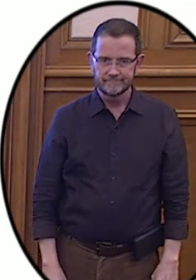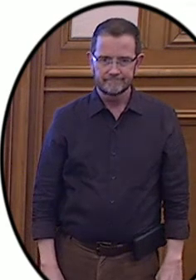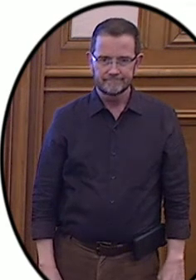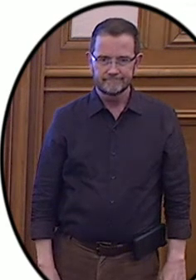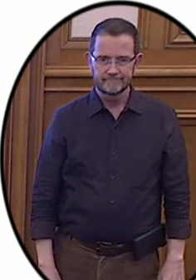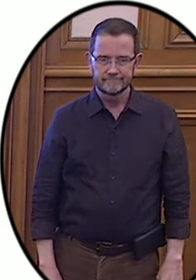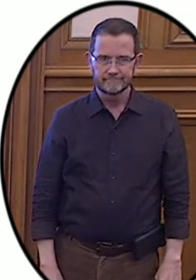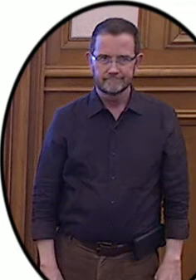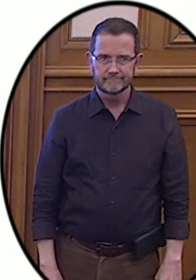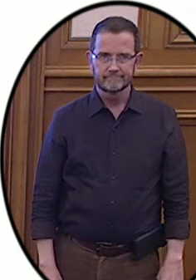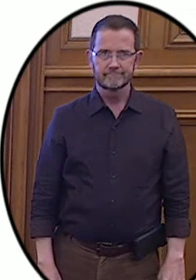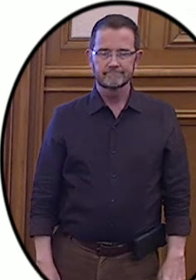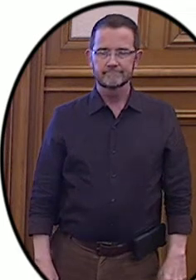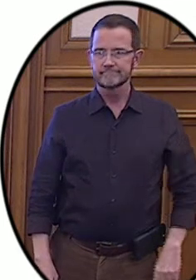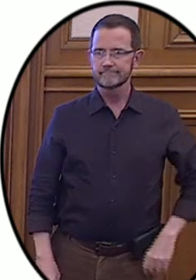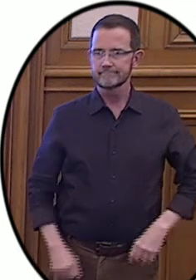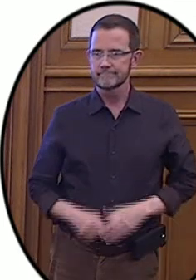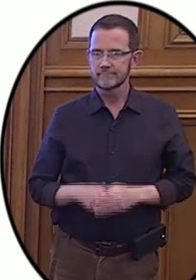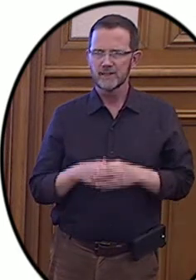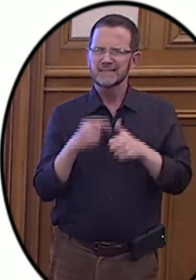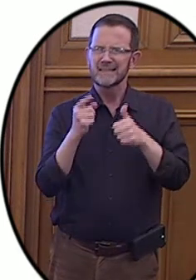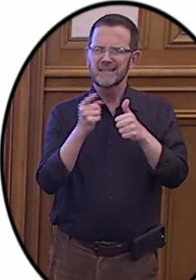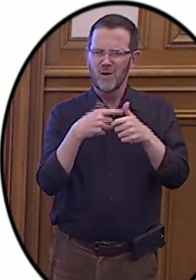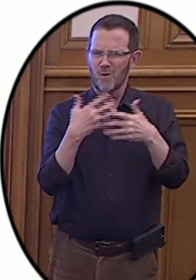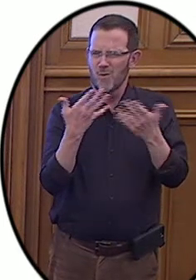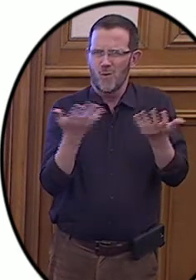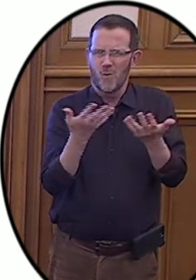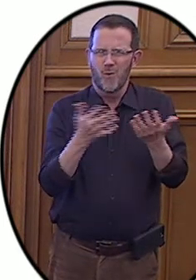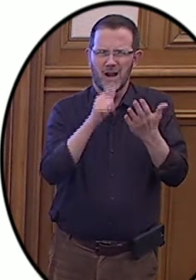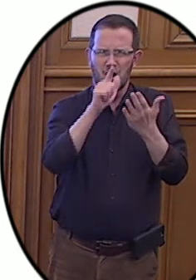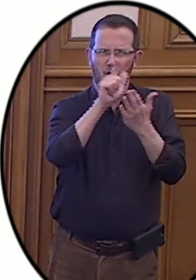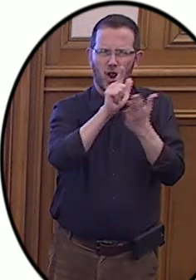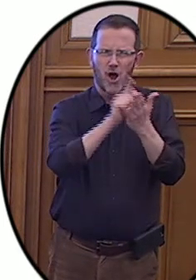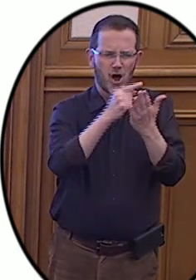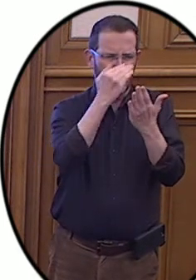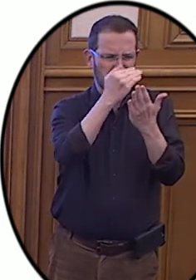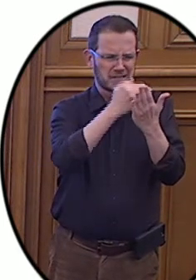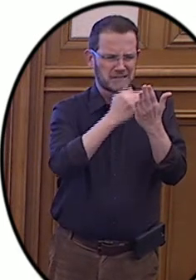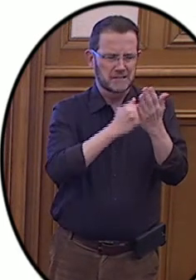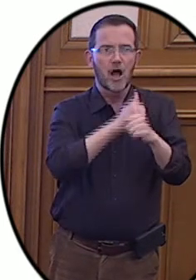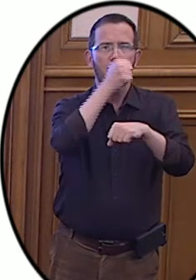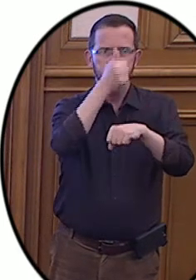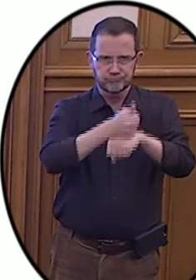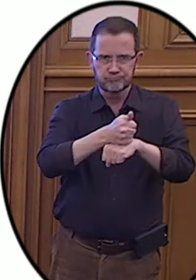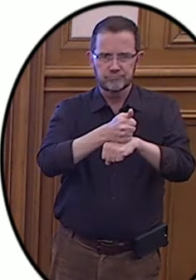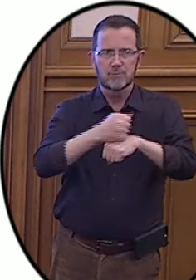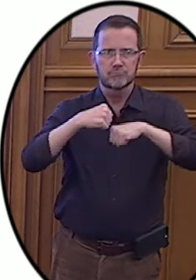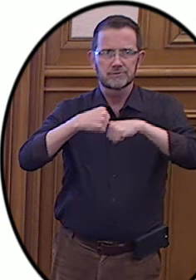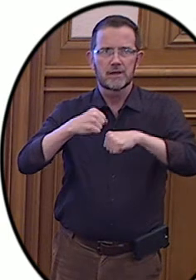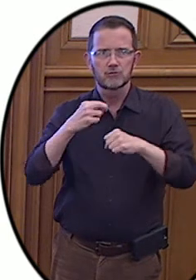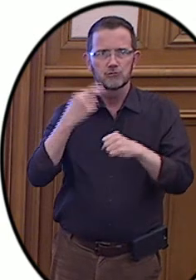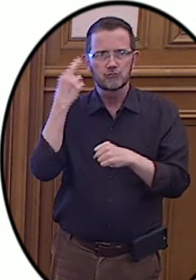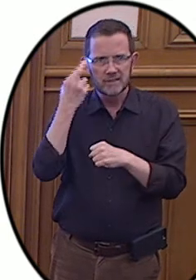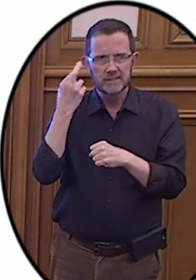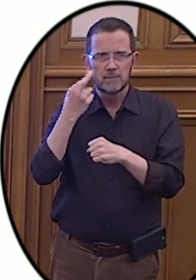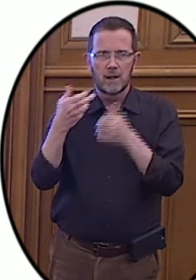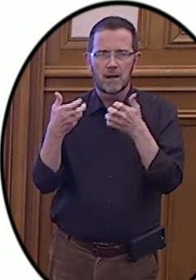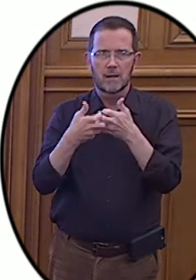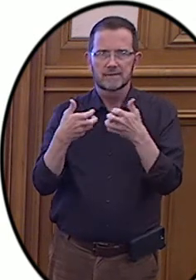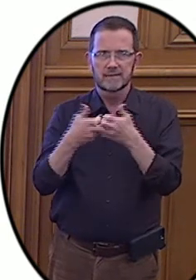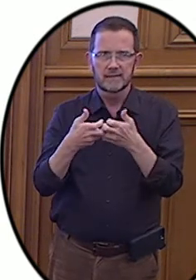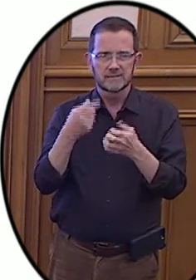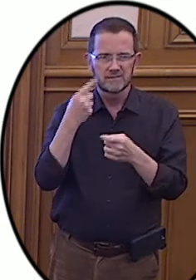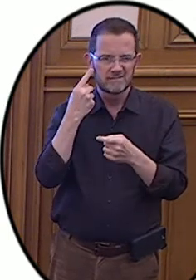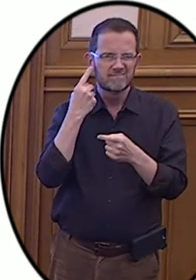So, to start with the legal framework for reasonable accommodations in housing, it's worth